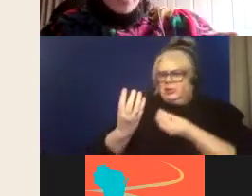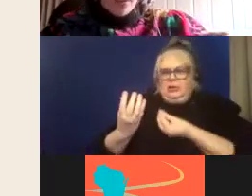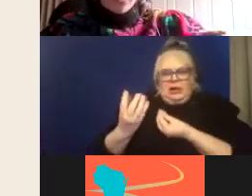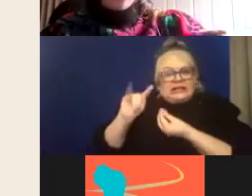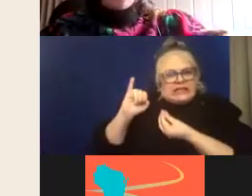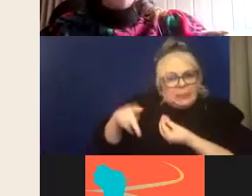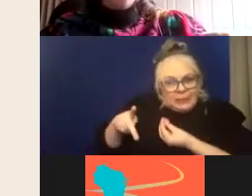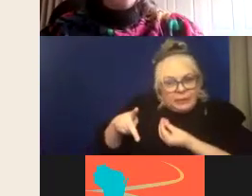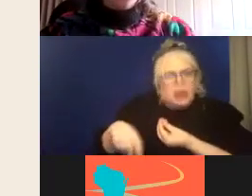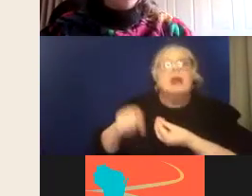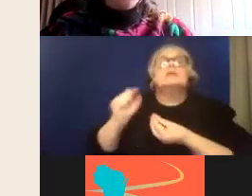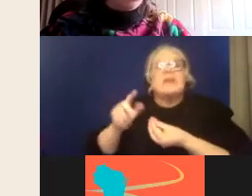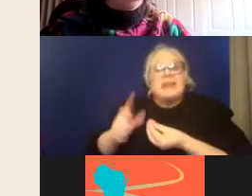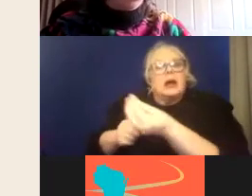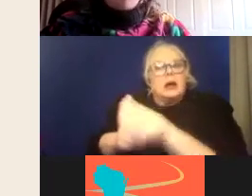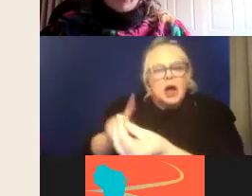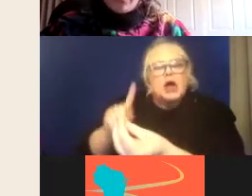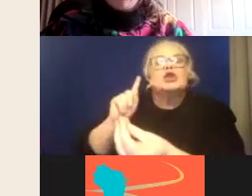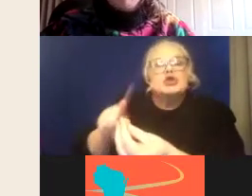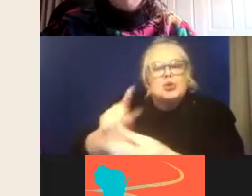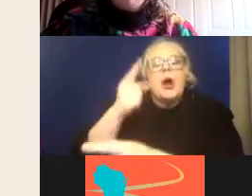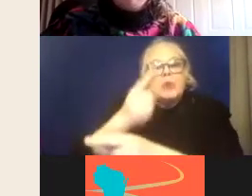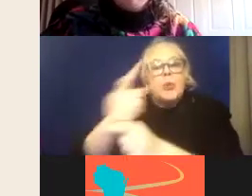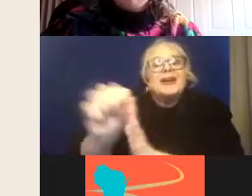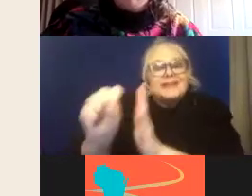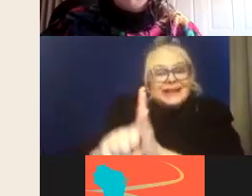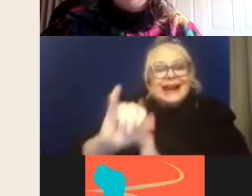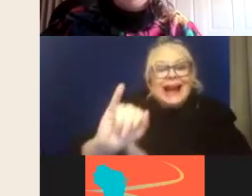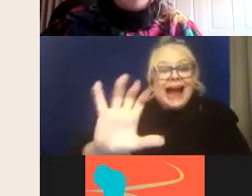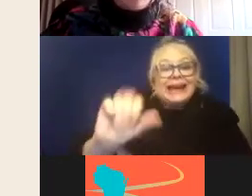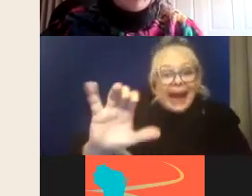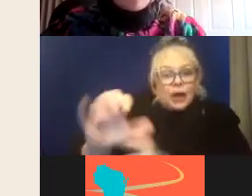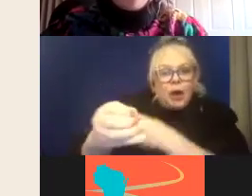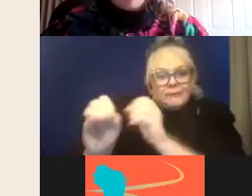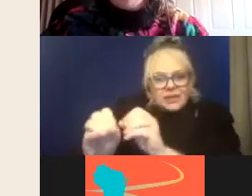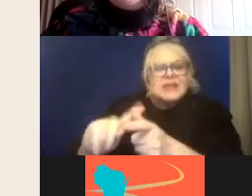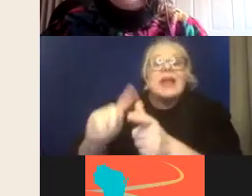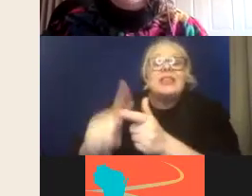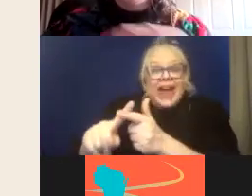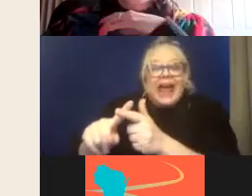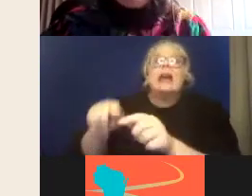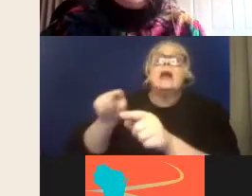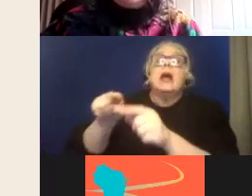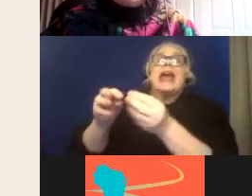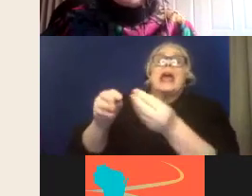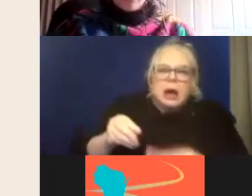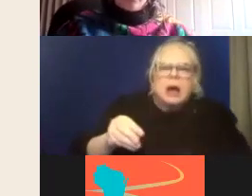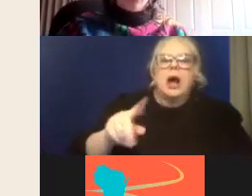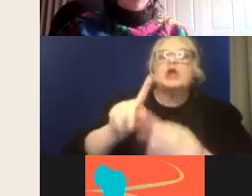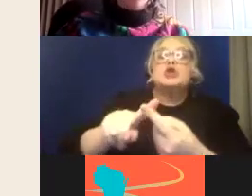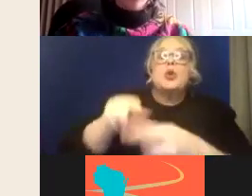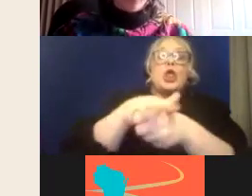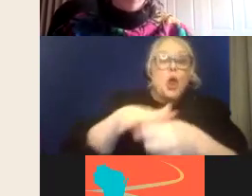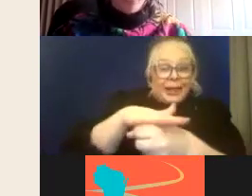ICAC office and then referred to the local affiliate to investigate. If survivors of ICAC